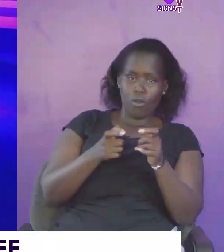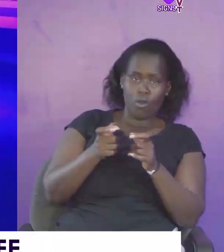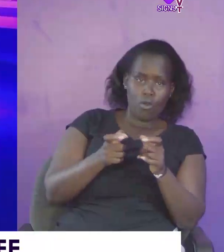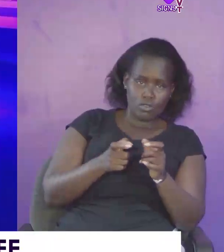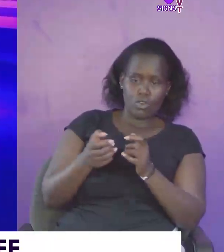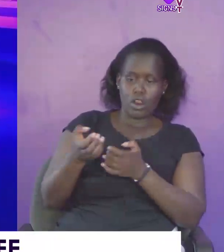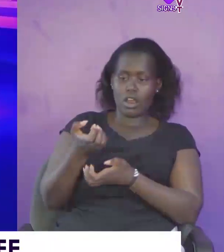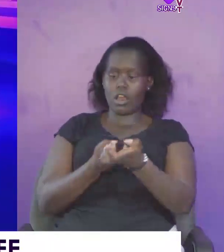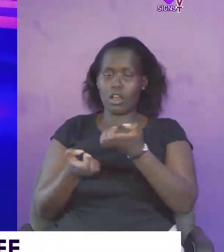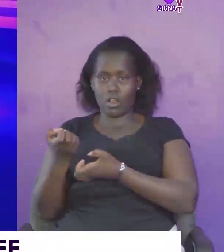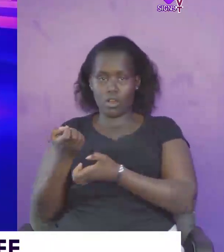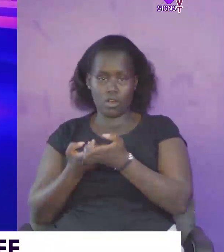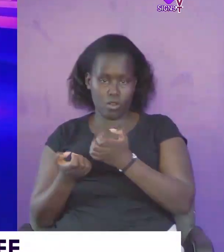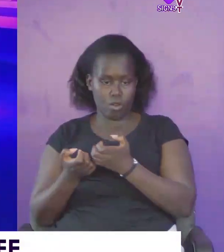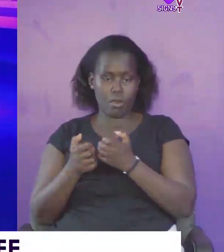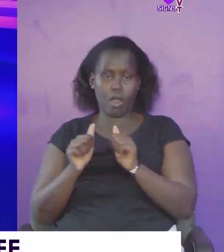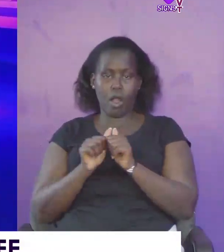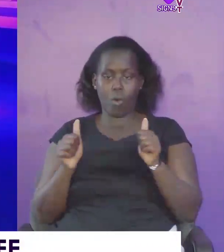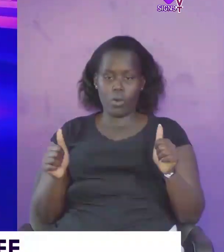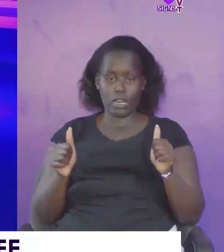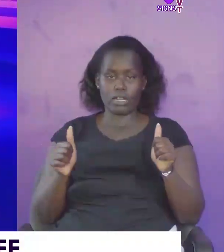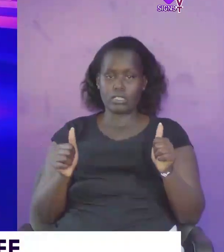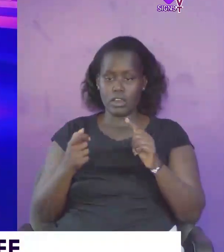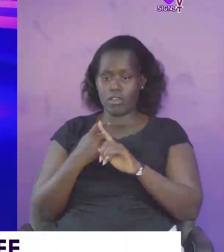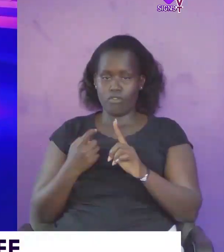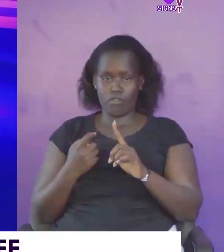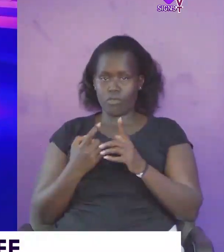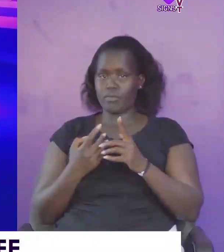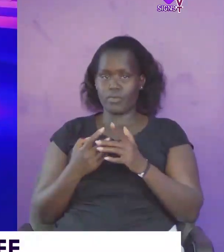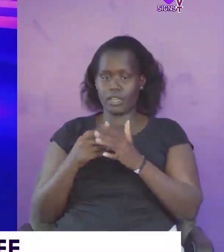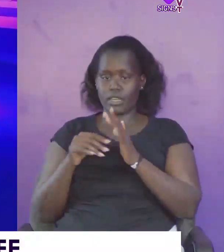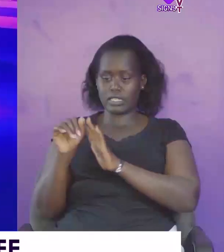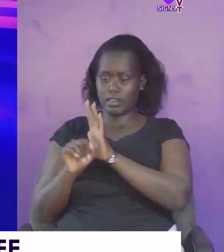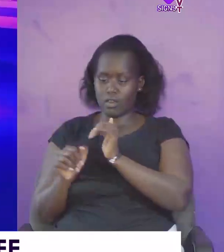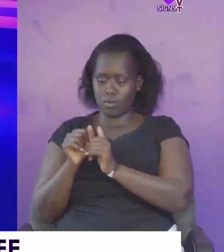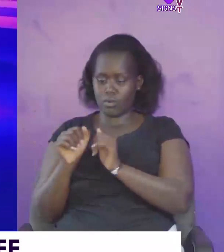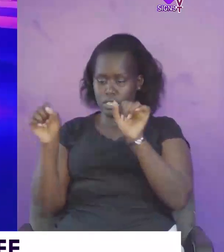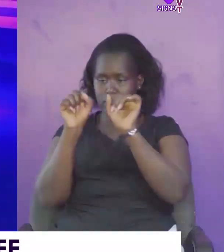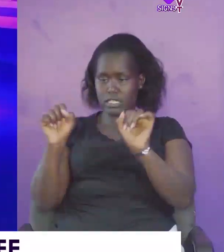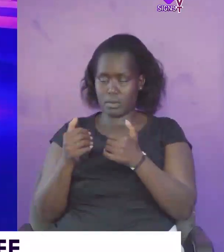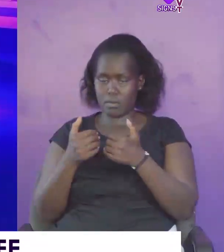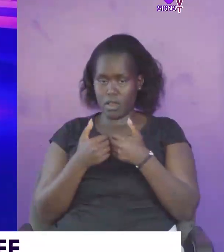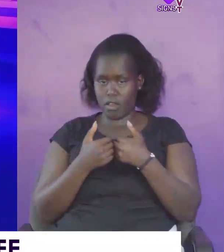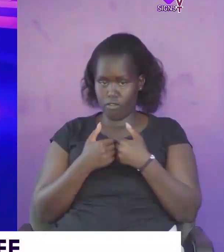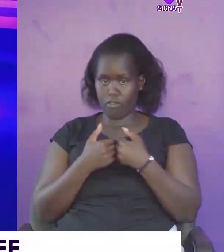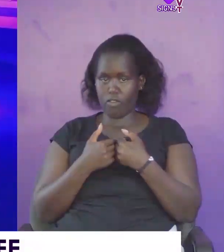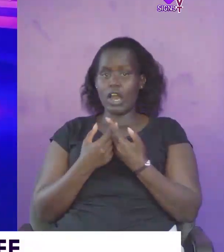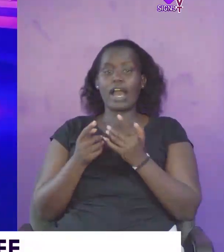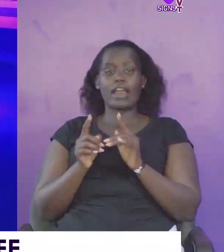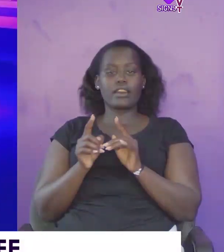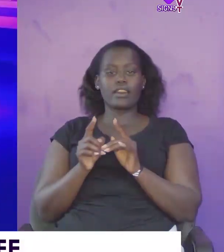economic wellness Yeah. away from the subjugation that I think the system comes up with, and